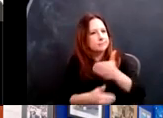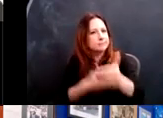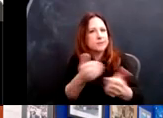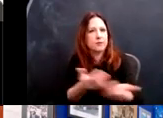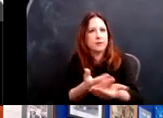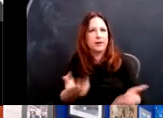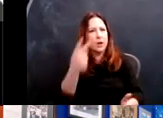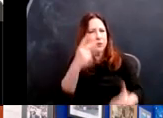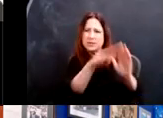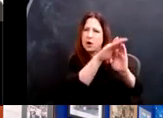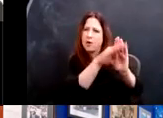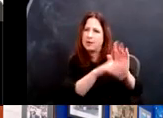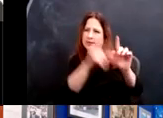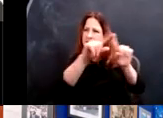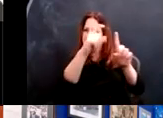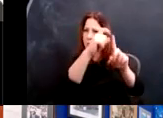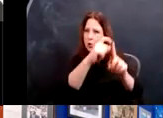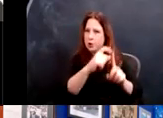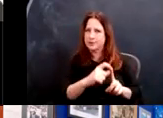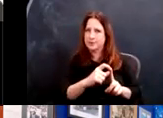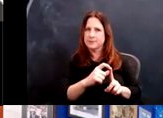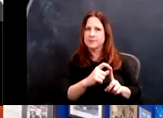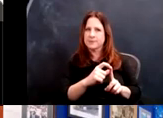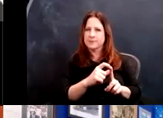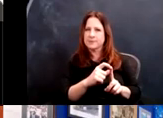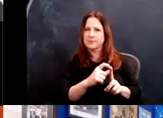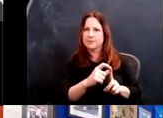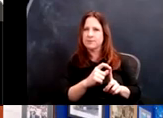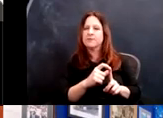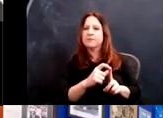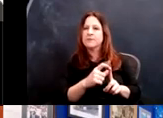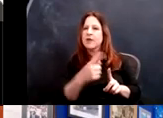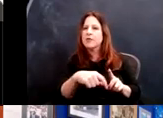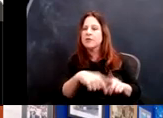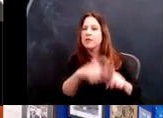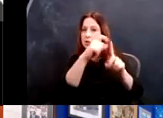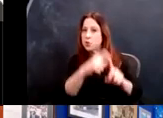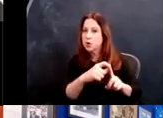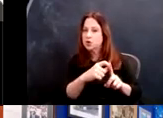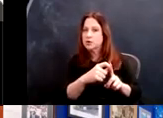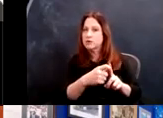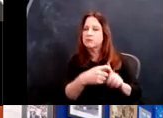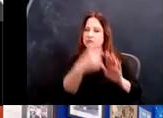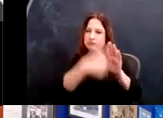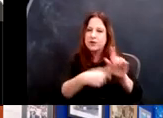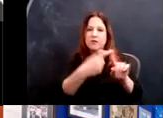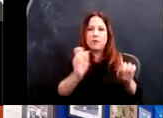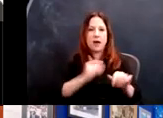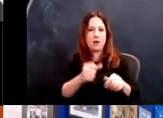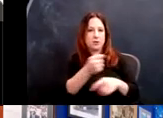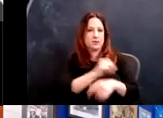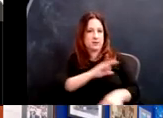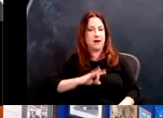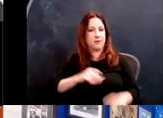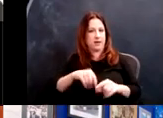words. These words came from some staff that oversee our centers in